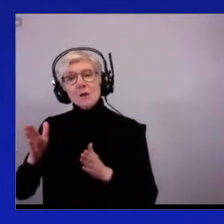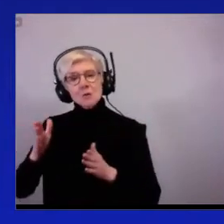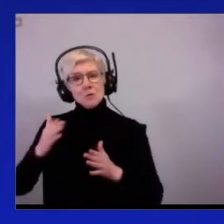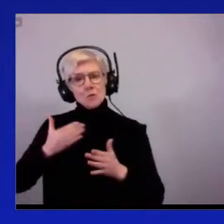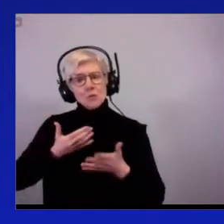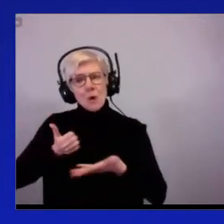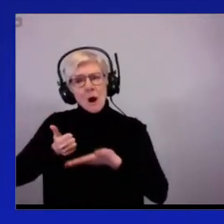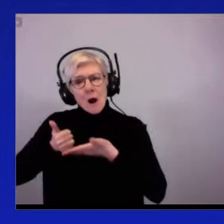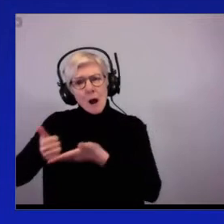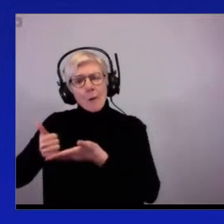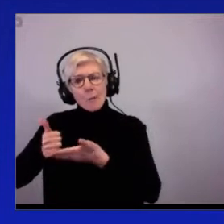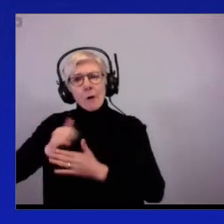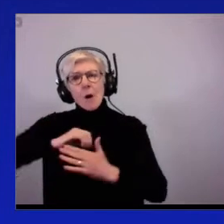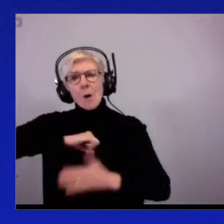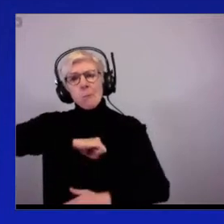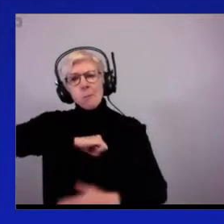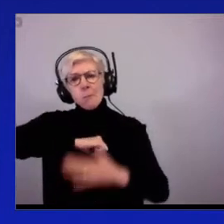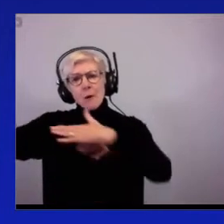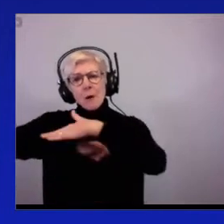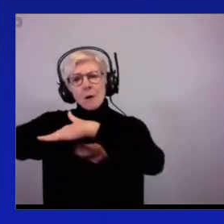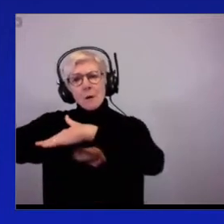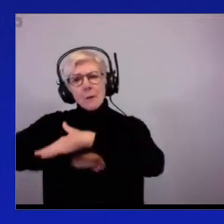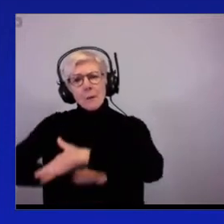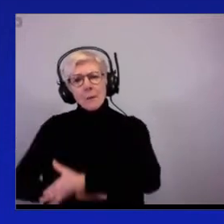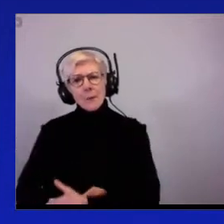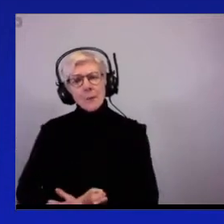hesitancy as we ramp up through 2021?